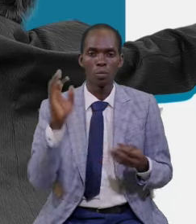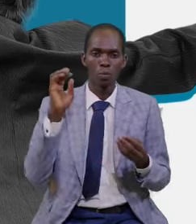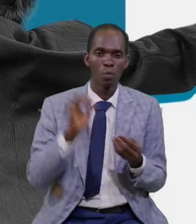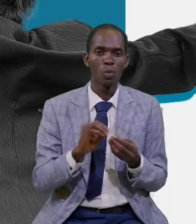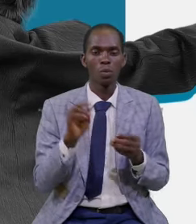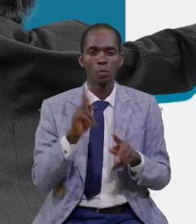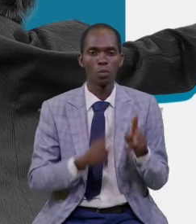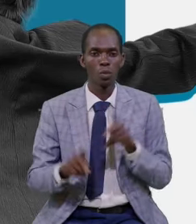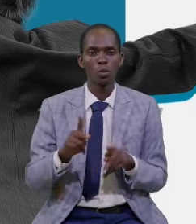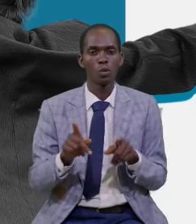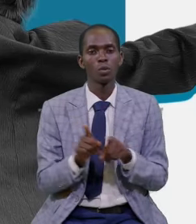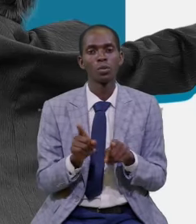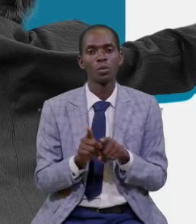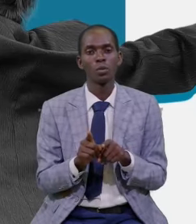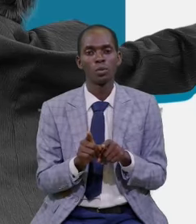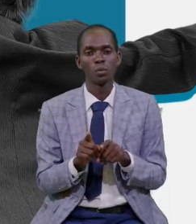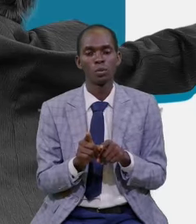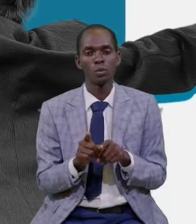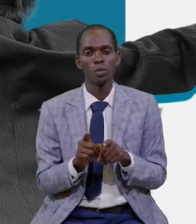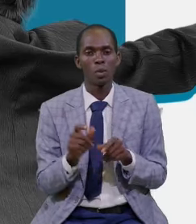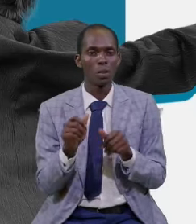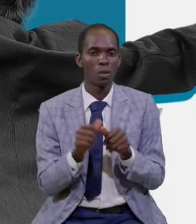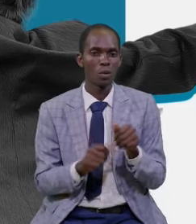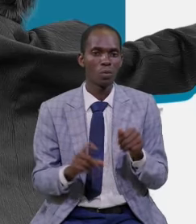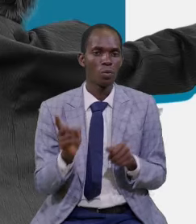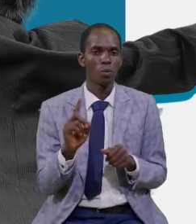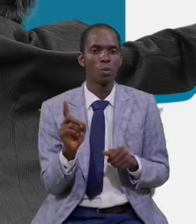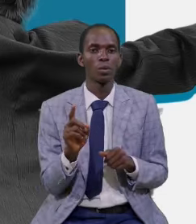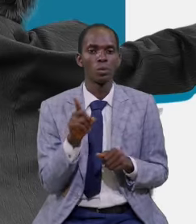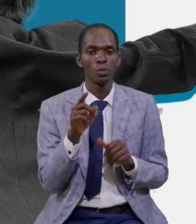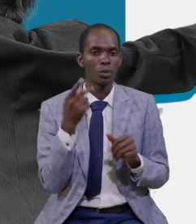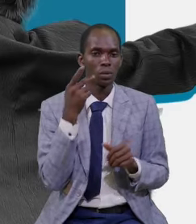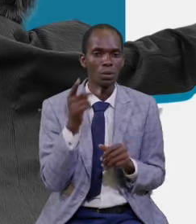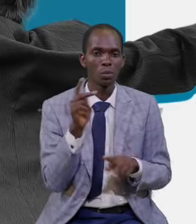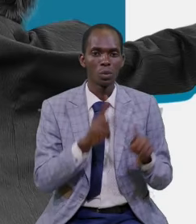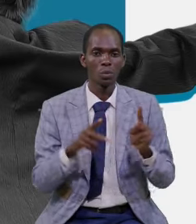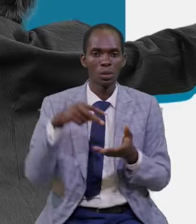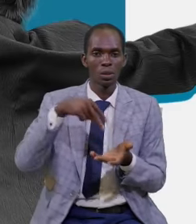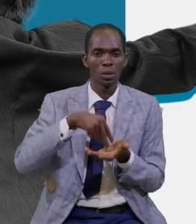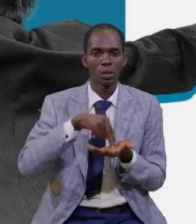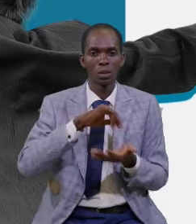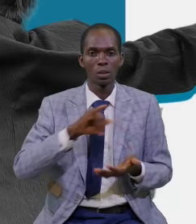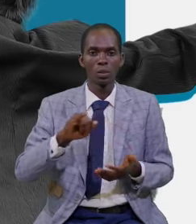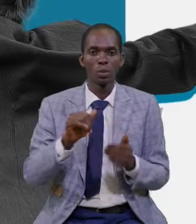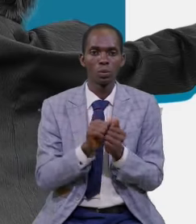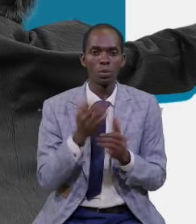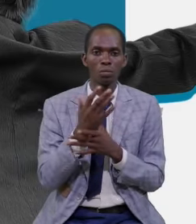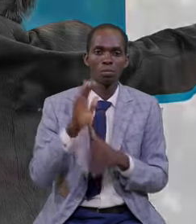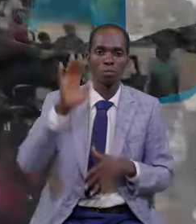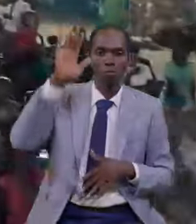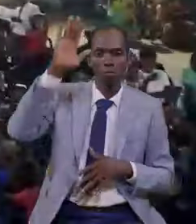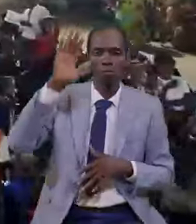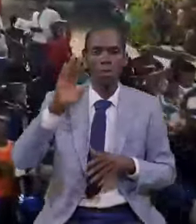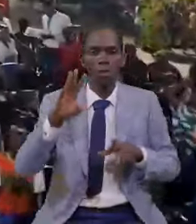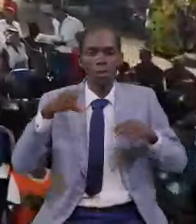Under the trees, to my right, I can see some people there, please. Go and meet